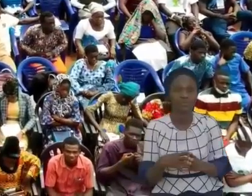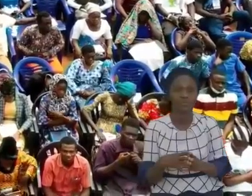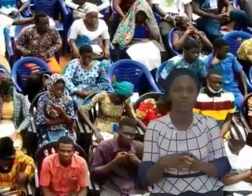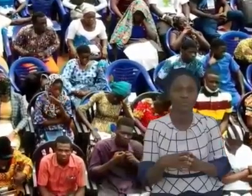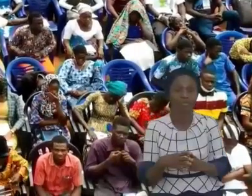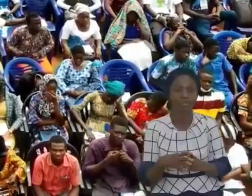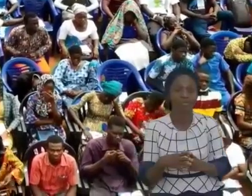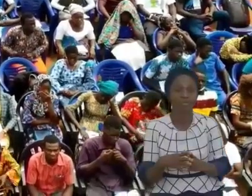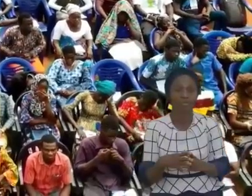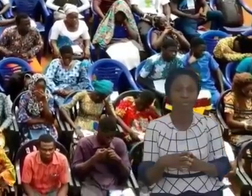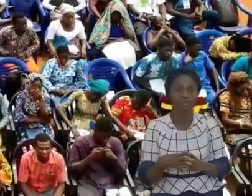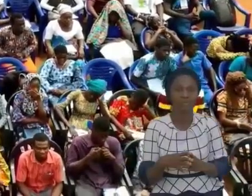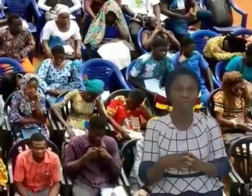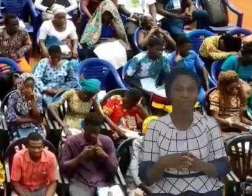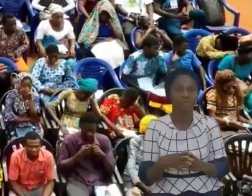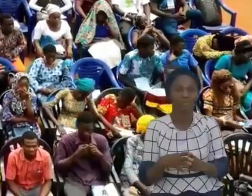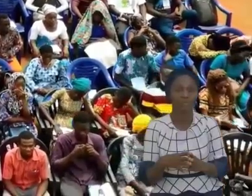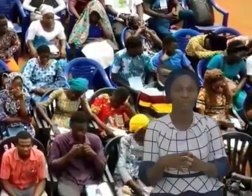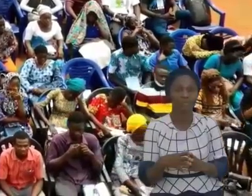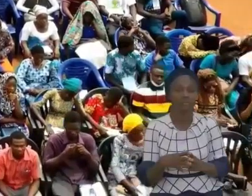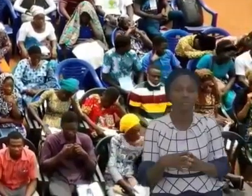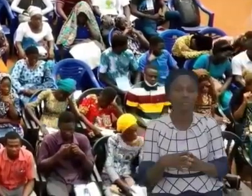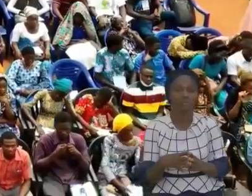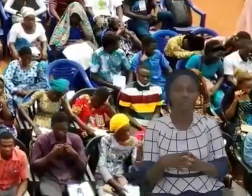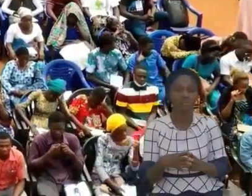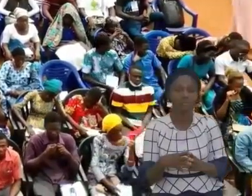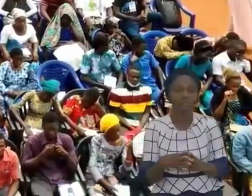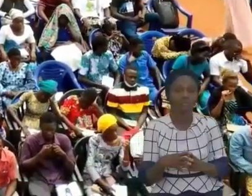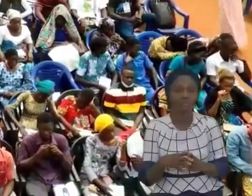Those children of Israel were excited people,